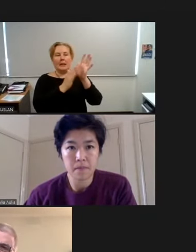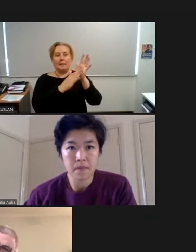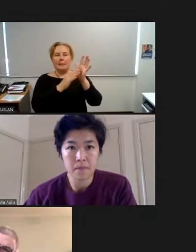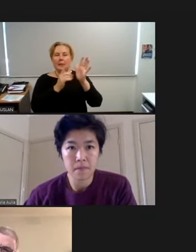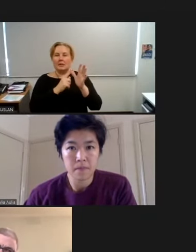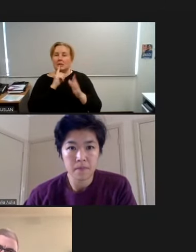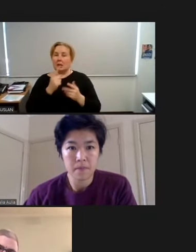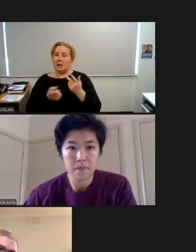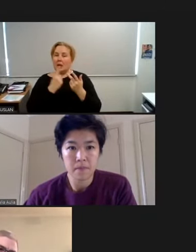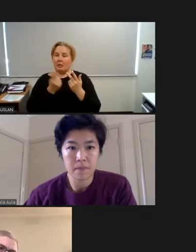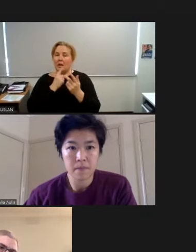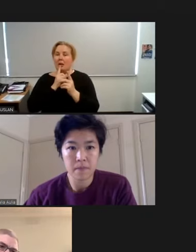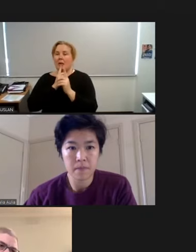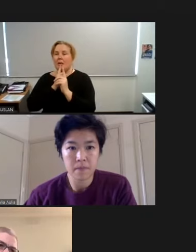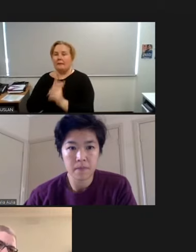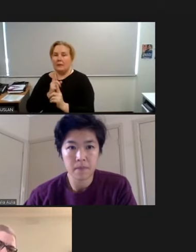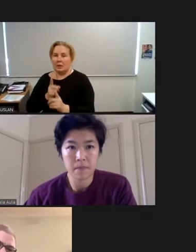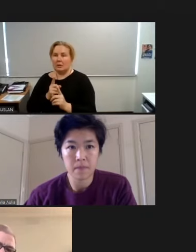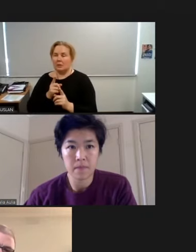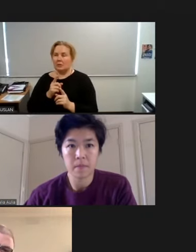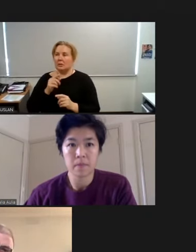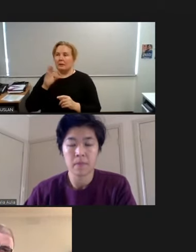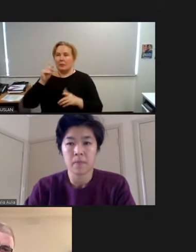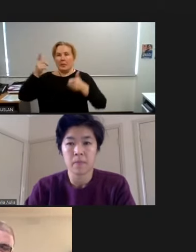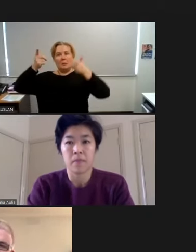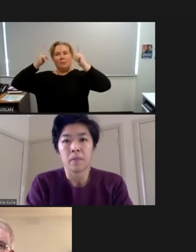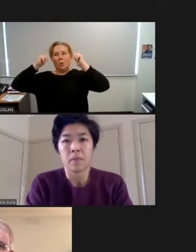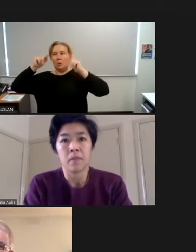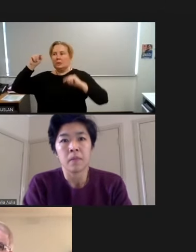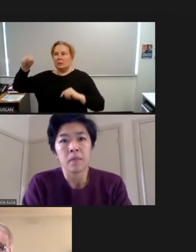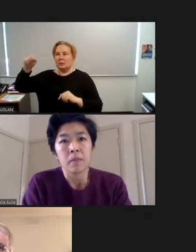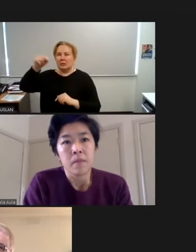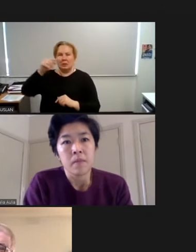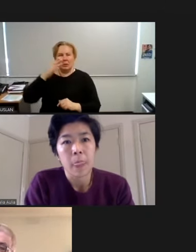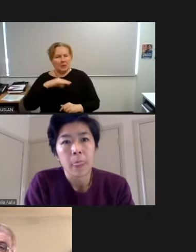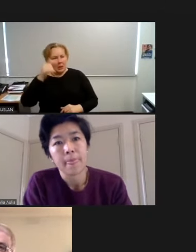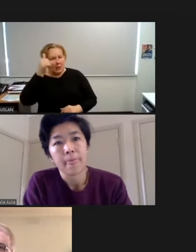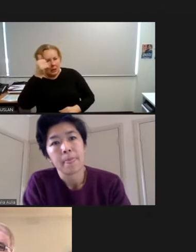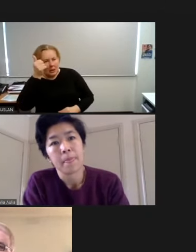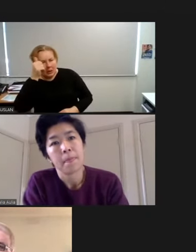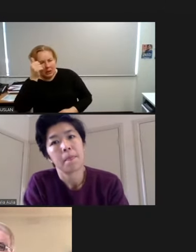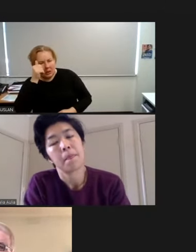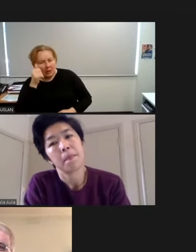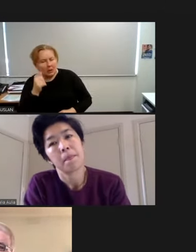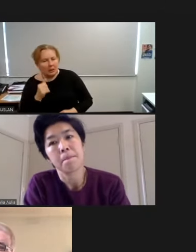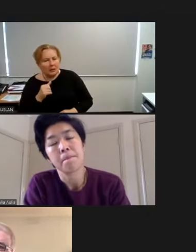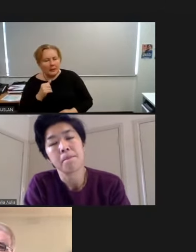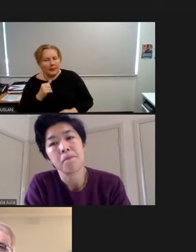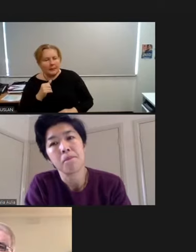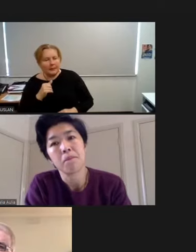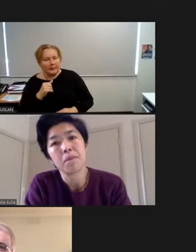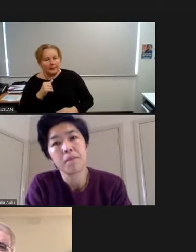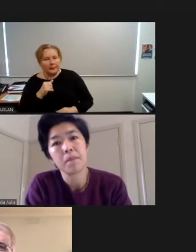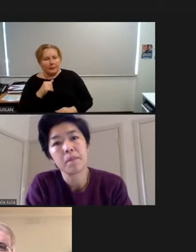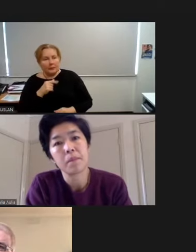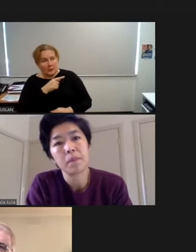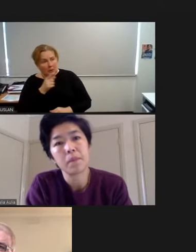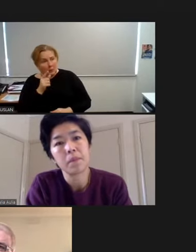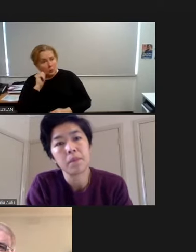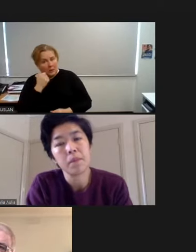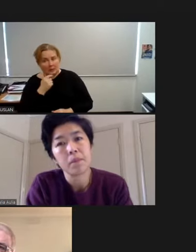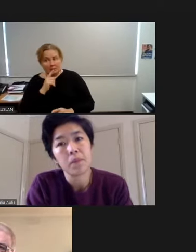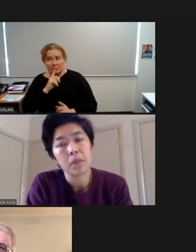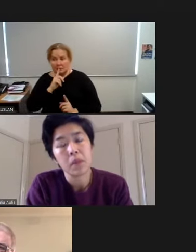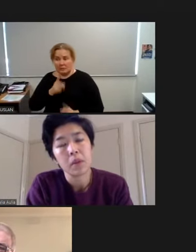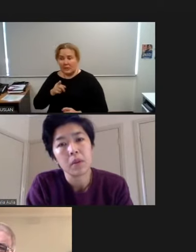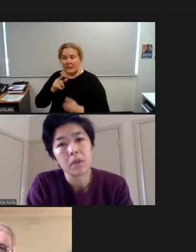we've received from employers is they're wanting some clarification around: would you advise separating